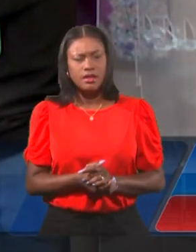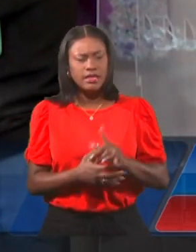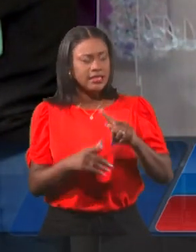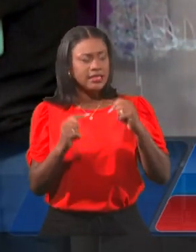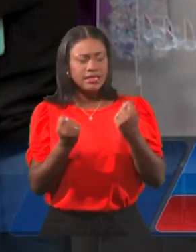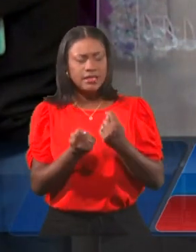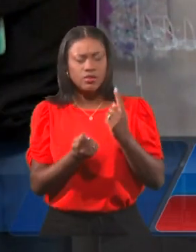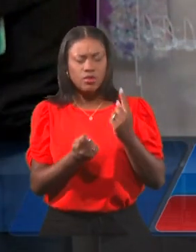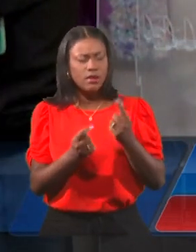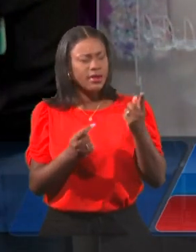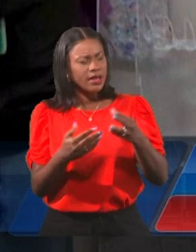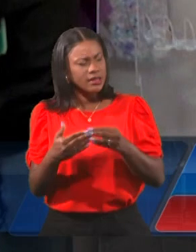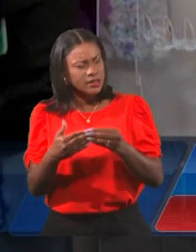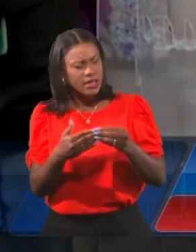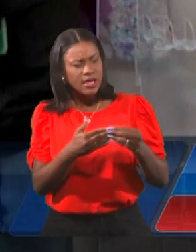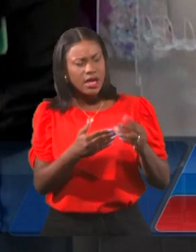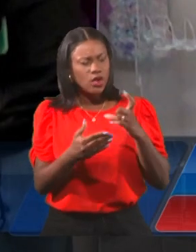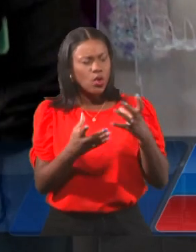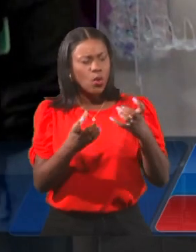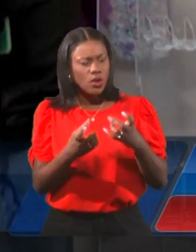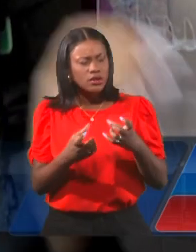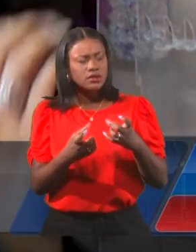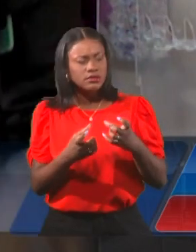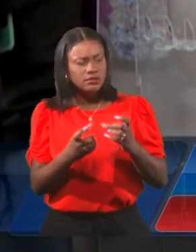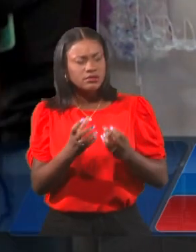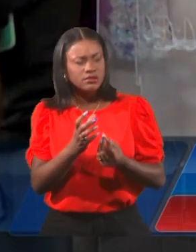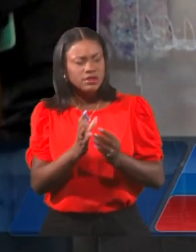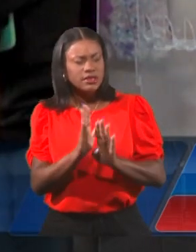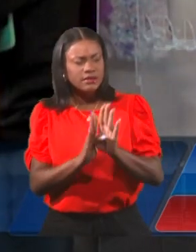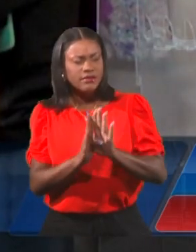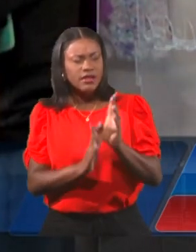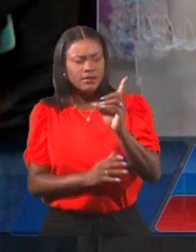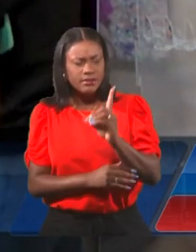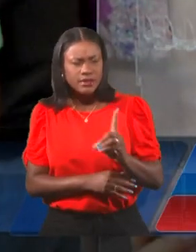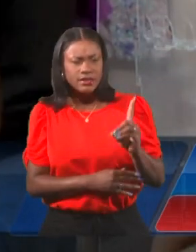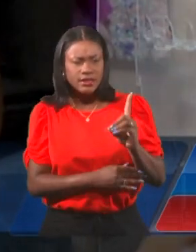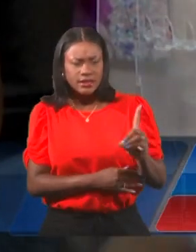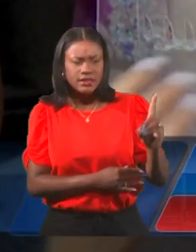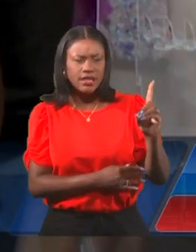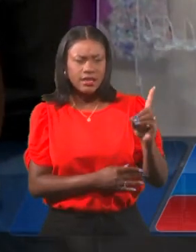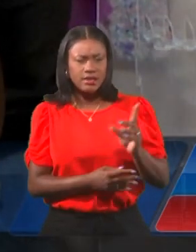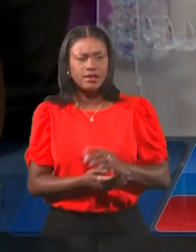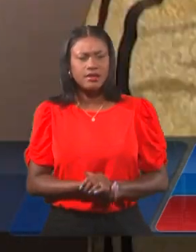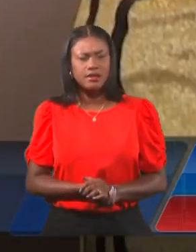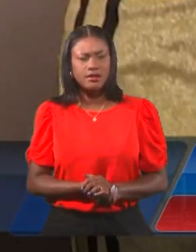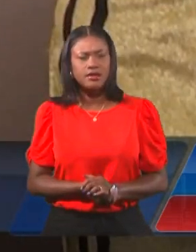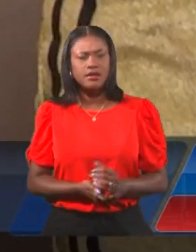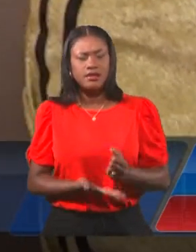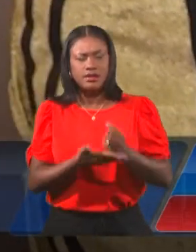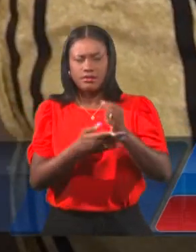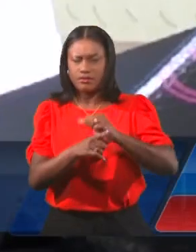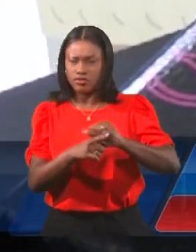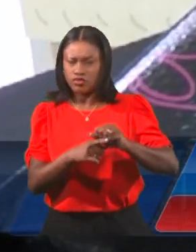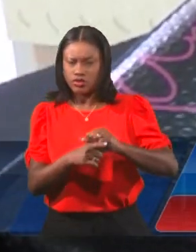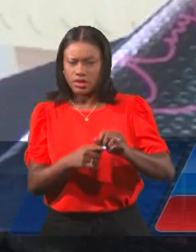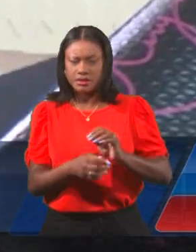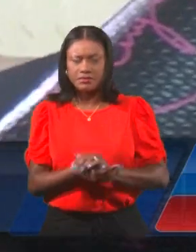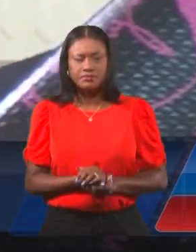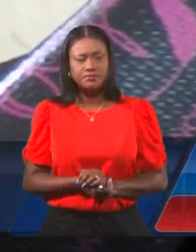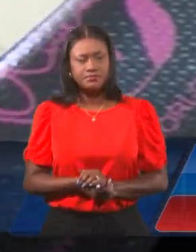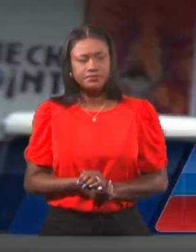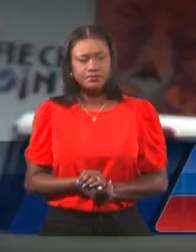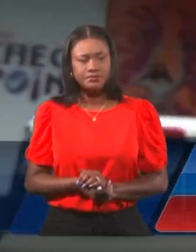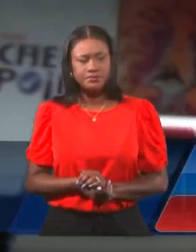will always be here to guide them. The ones who want to become designers, I could bring them in on the back end and help train. The World by Anya